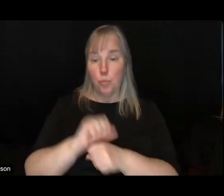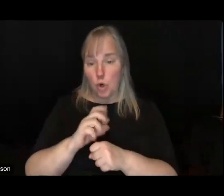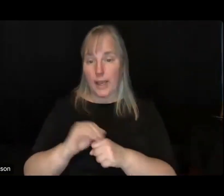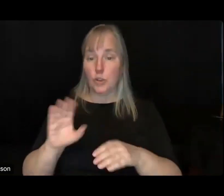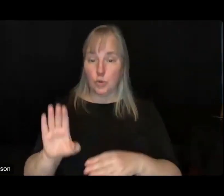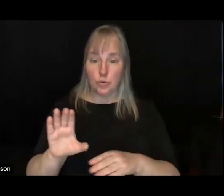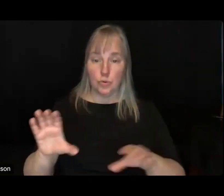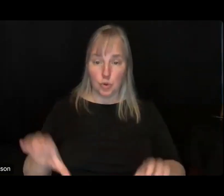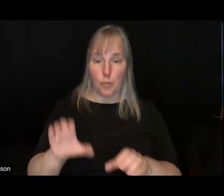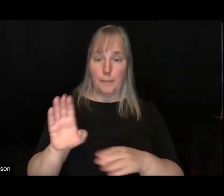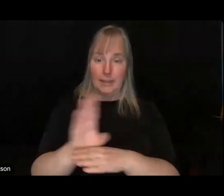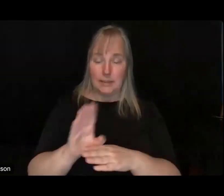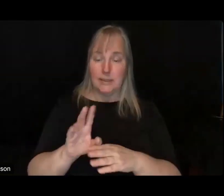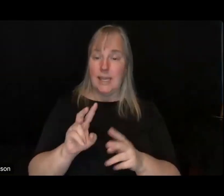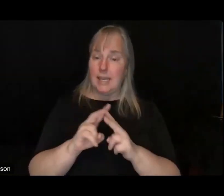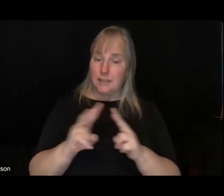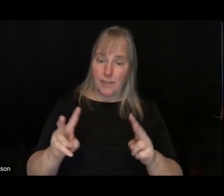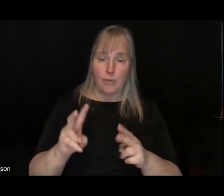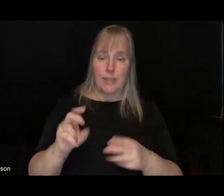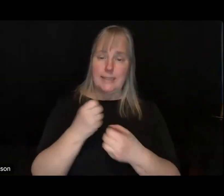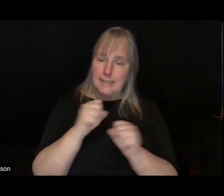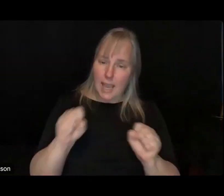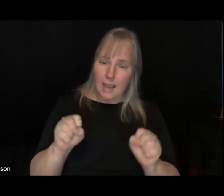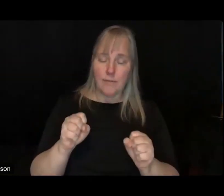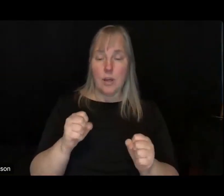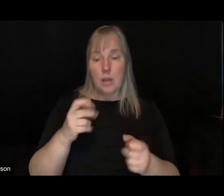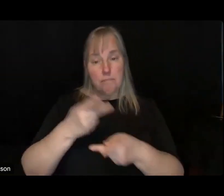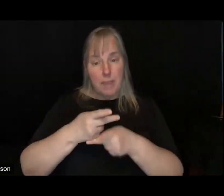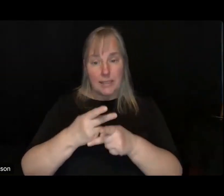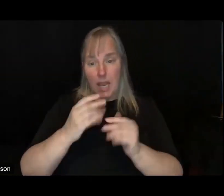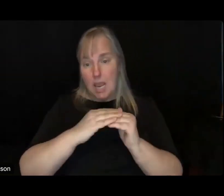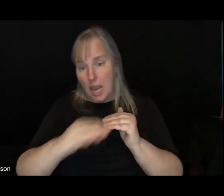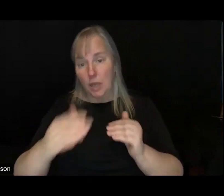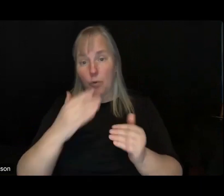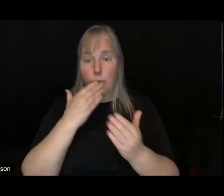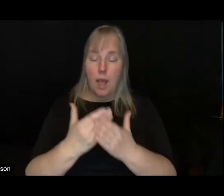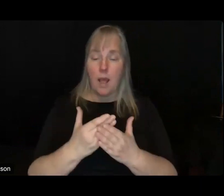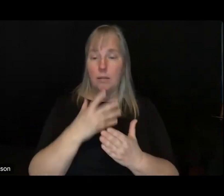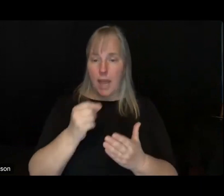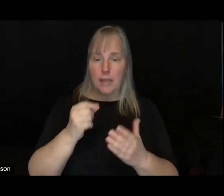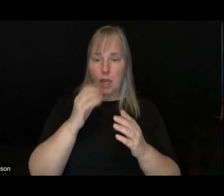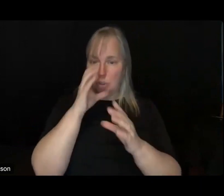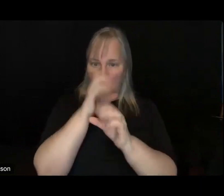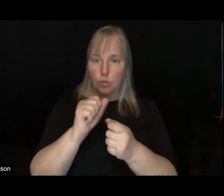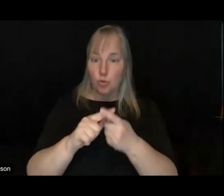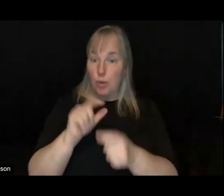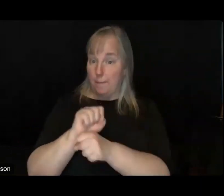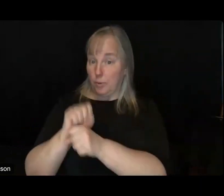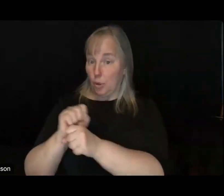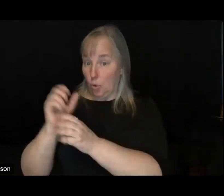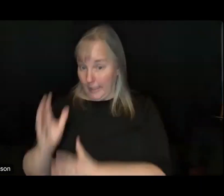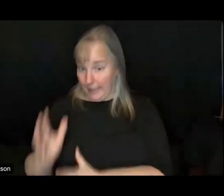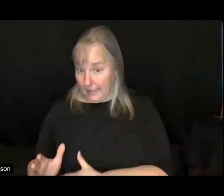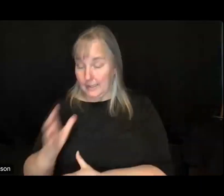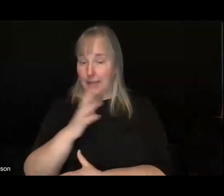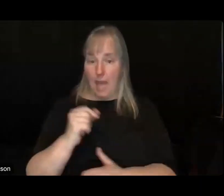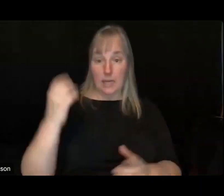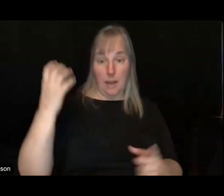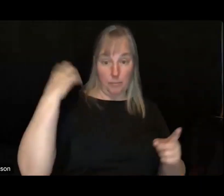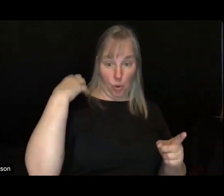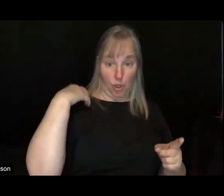incredibly safe and well maintained, and it's attractive to employees as well as employers,